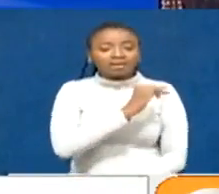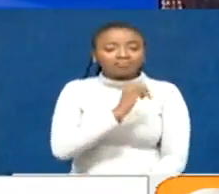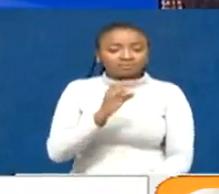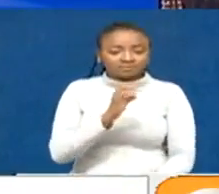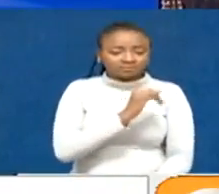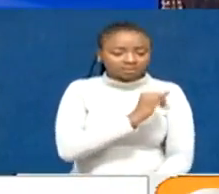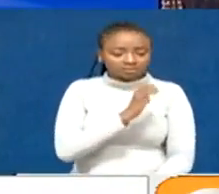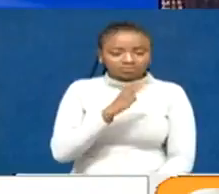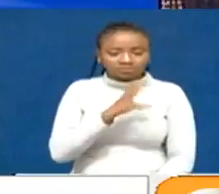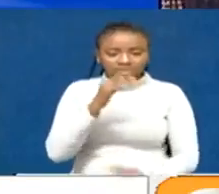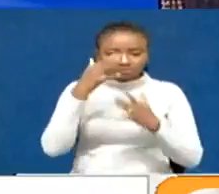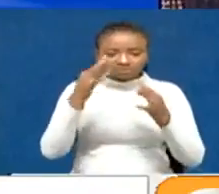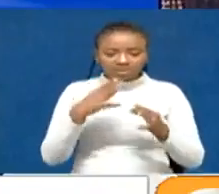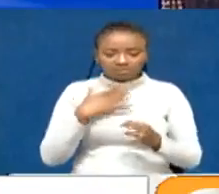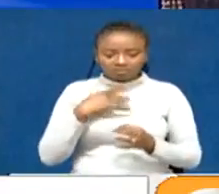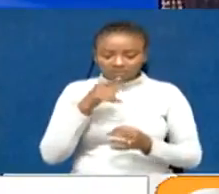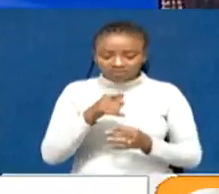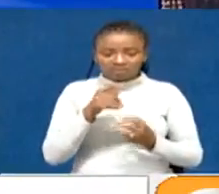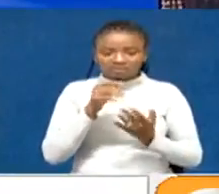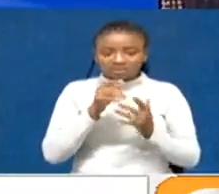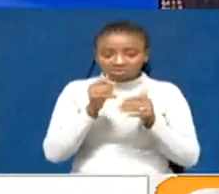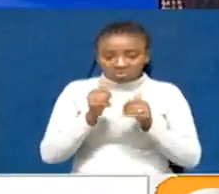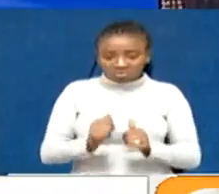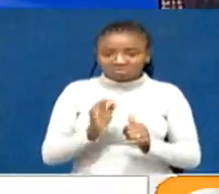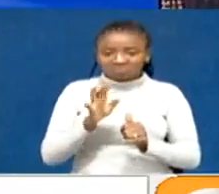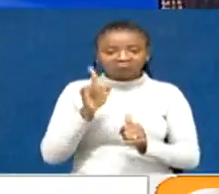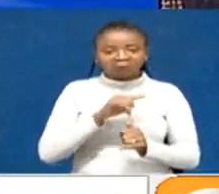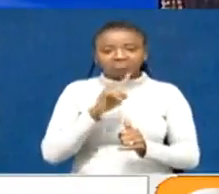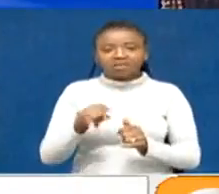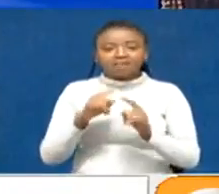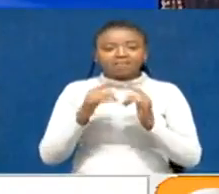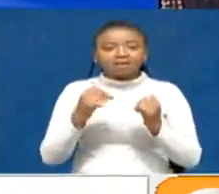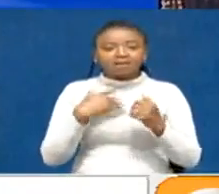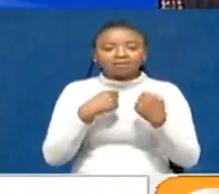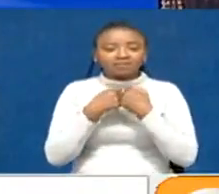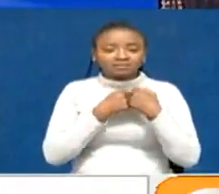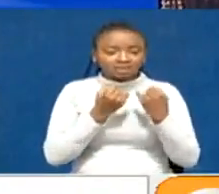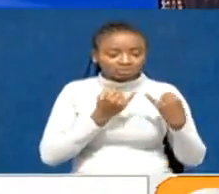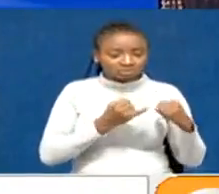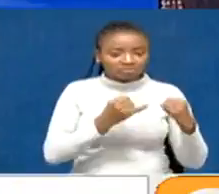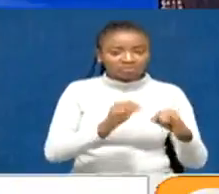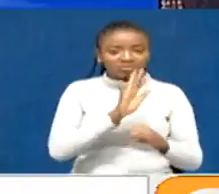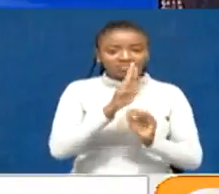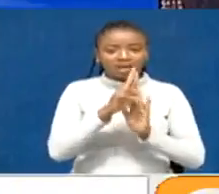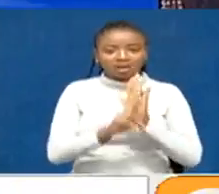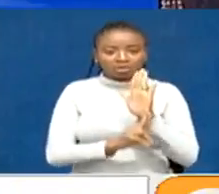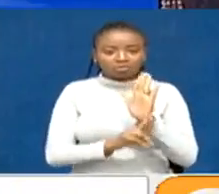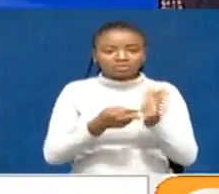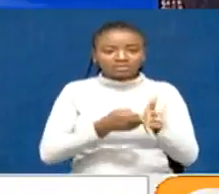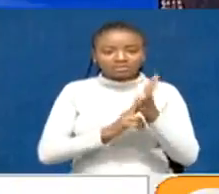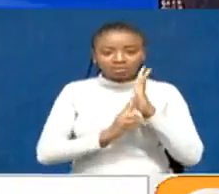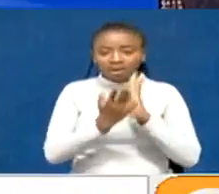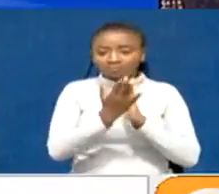to revoke its Gazette notice. Well, IEBC is facing the difficulty in implementing its rules requiring